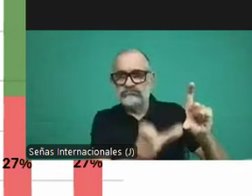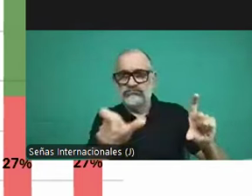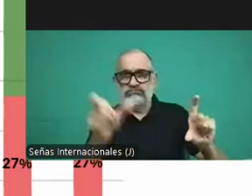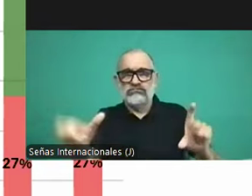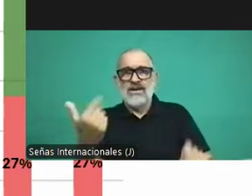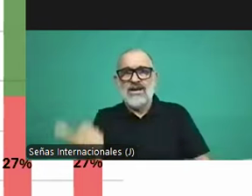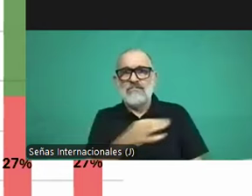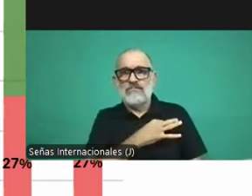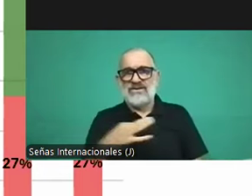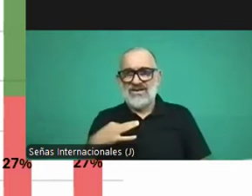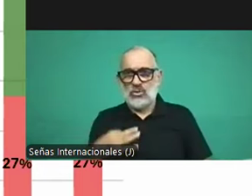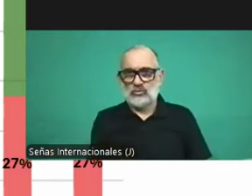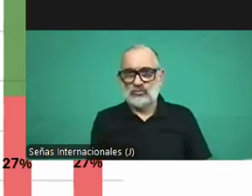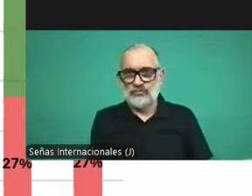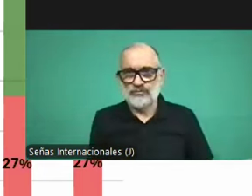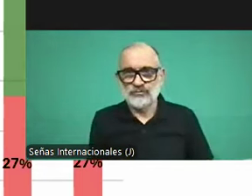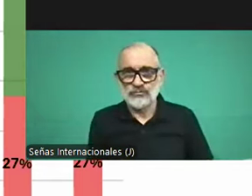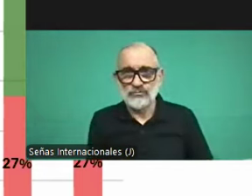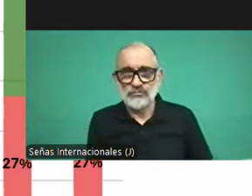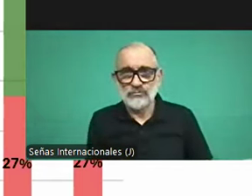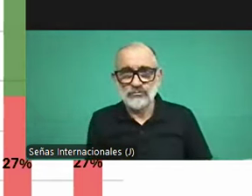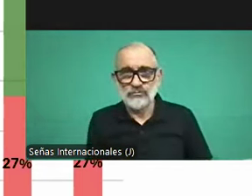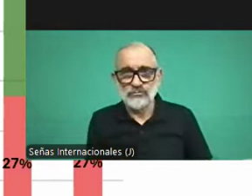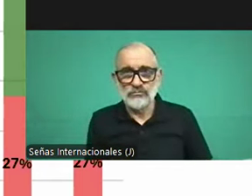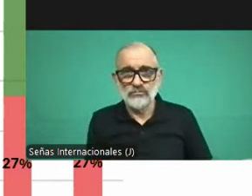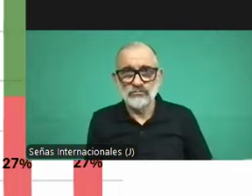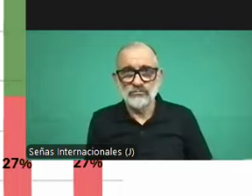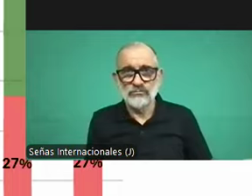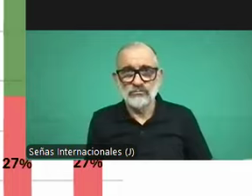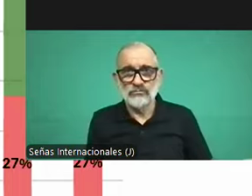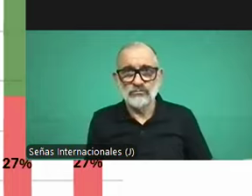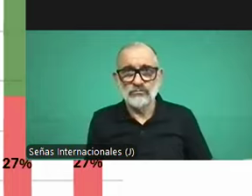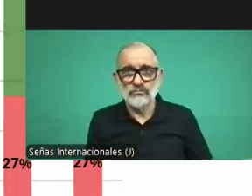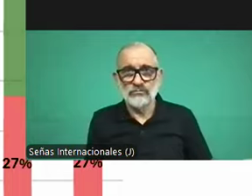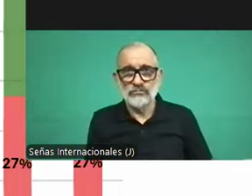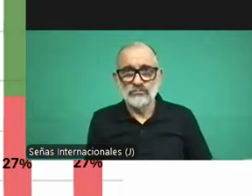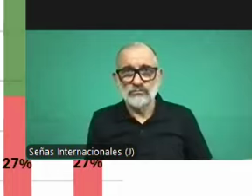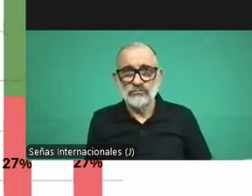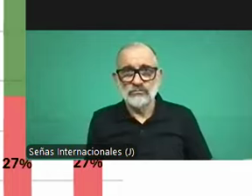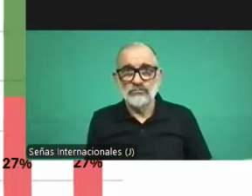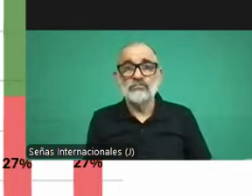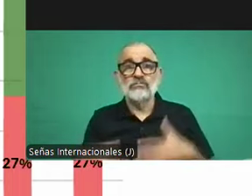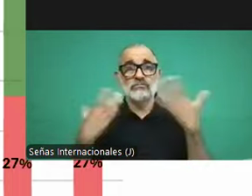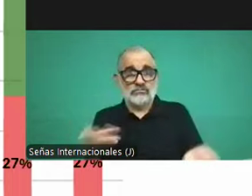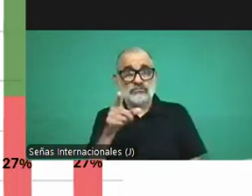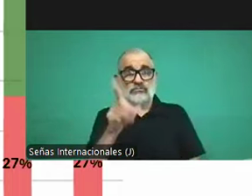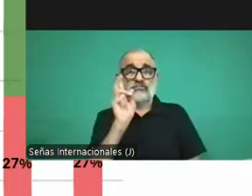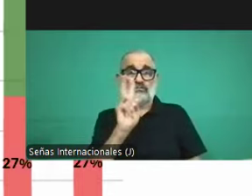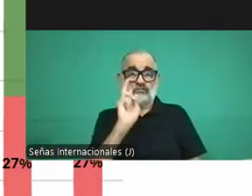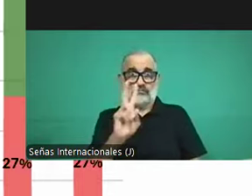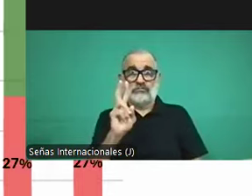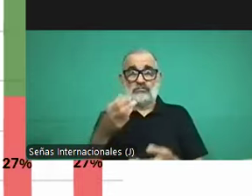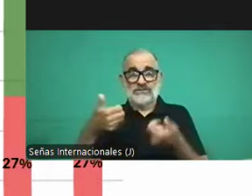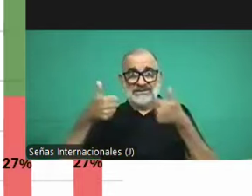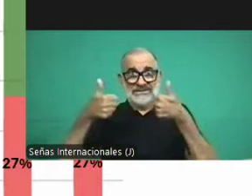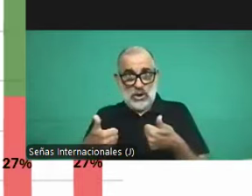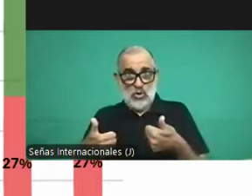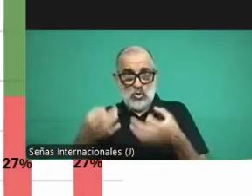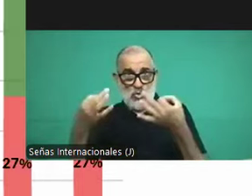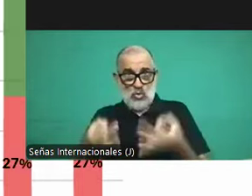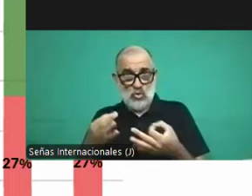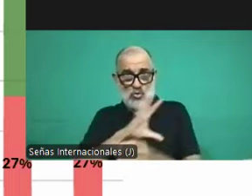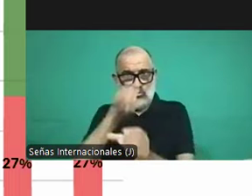displacement towards the key to be able to see the contention of the expenditure. Here we are able to see as the insurance incorporates